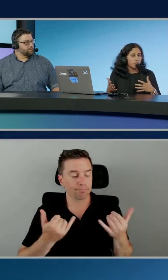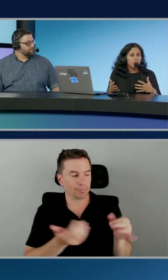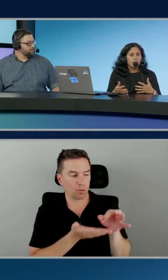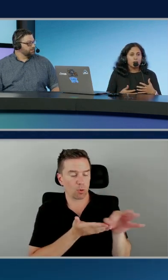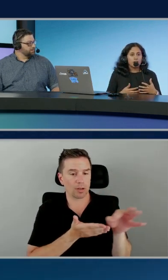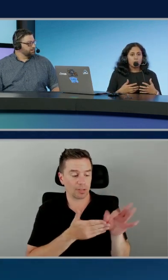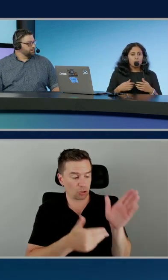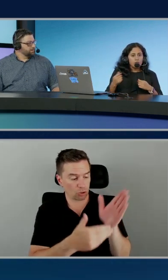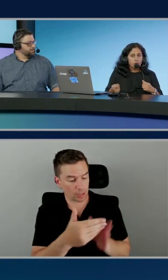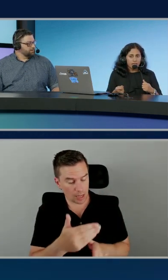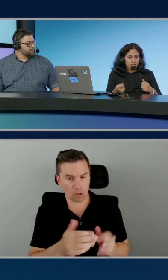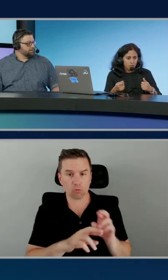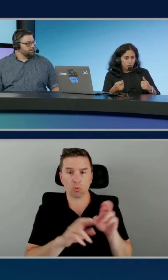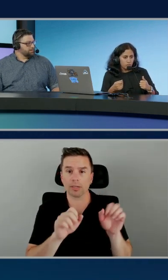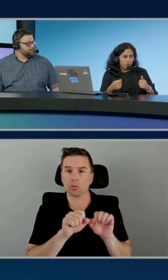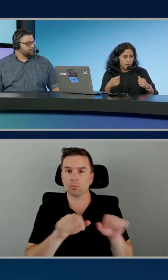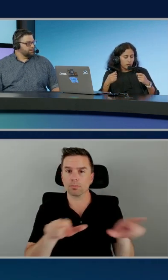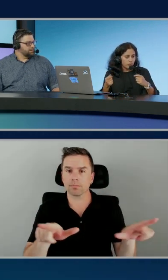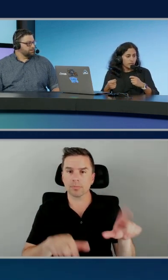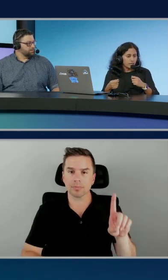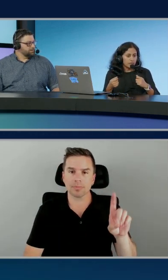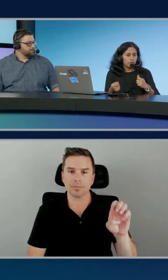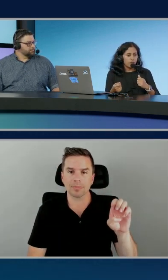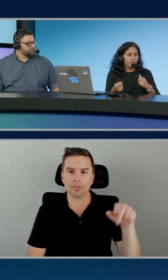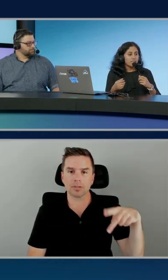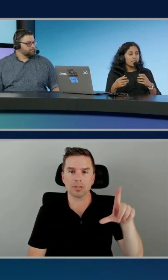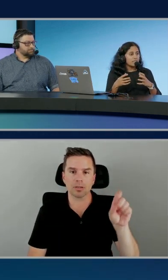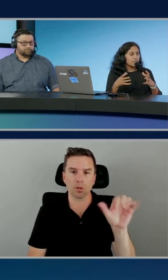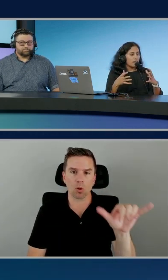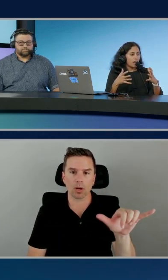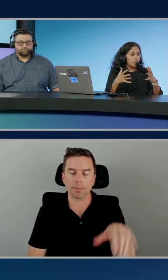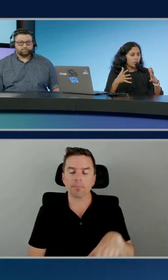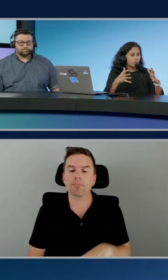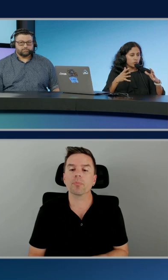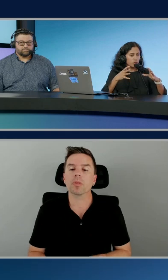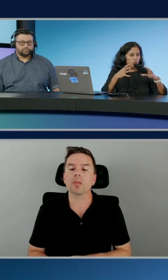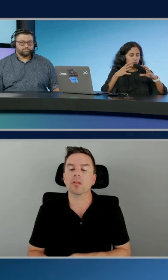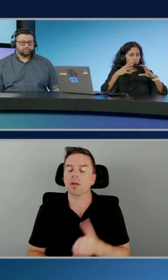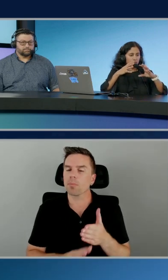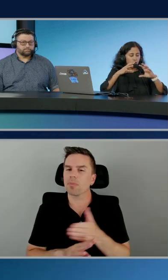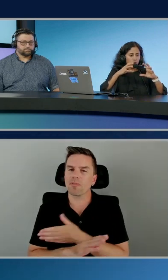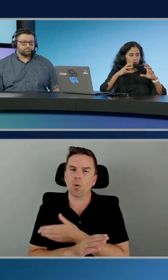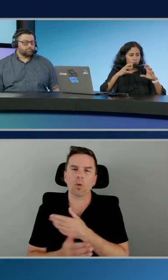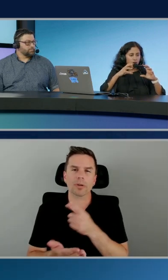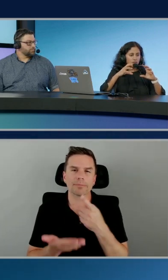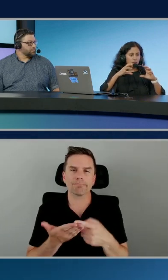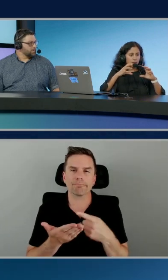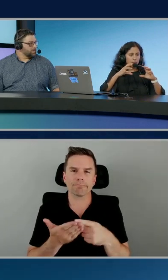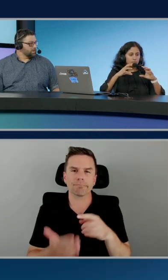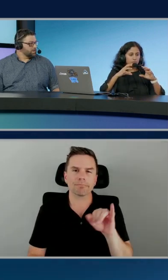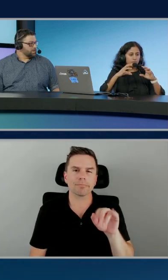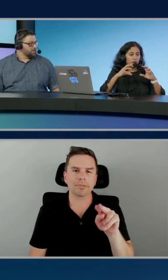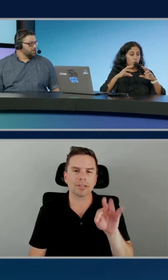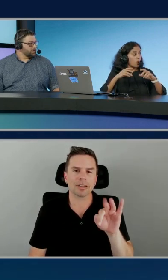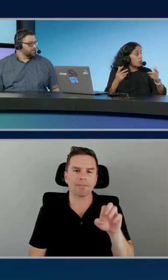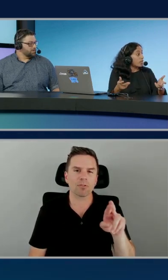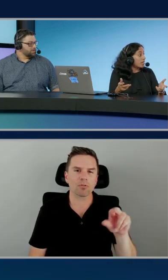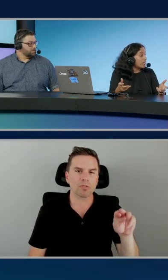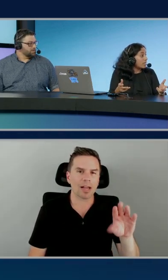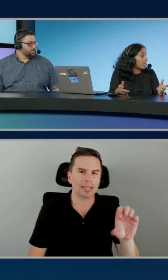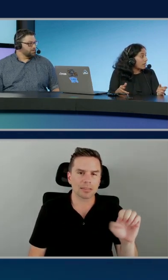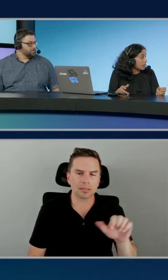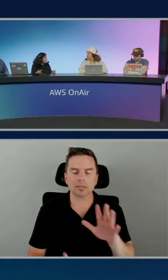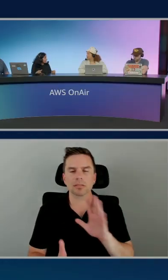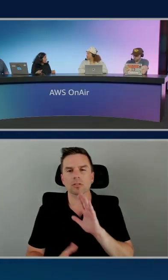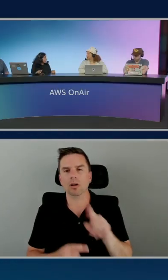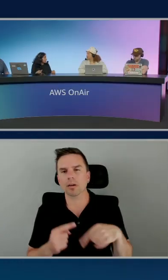deploying. But before getting into the inference, I would like to show or talk about what we